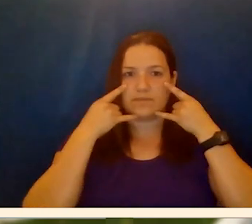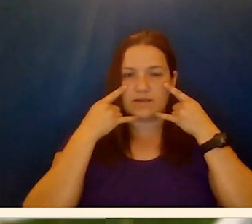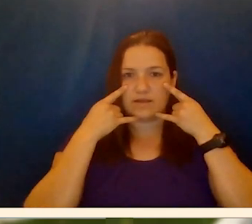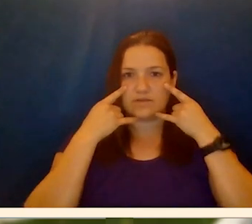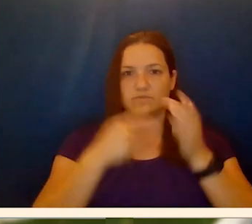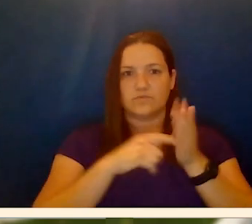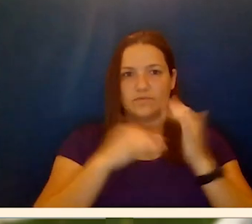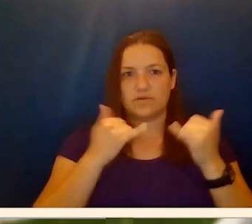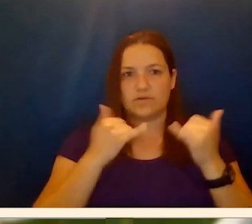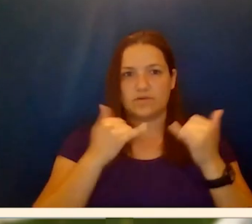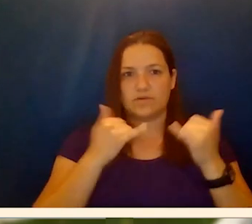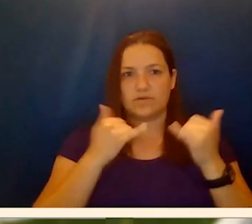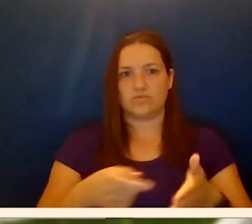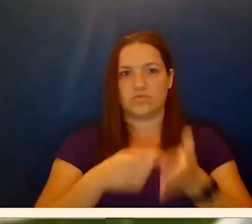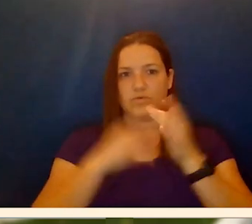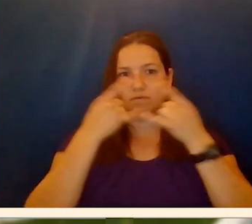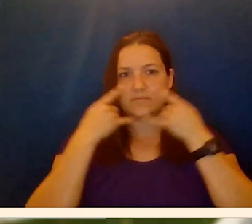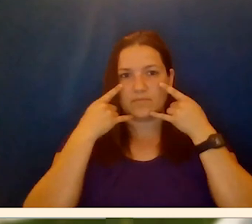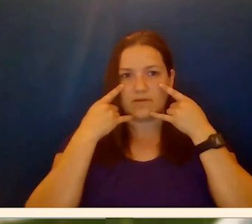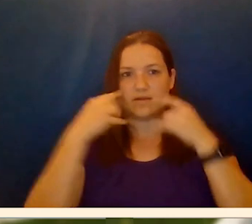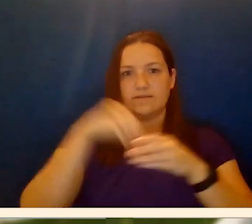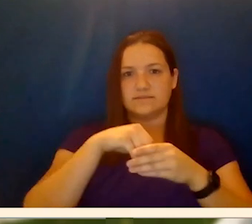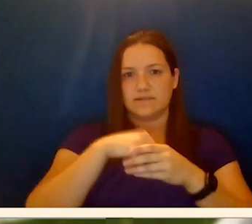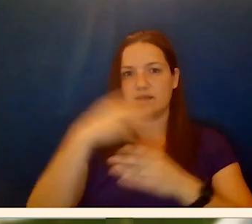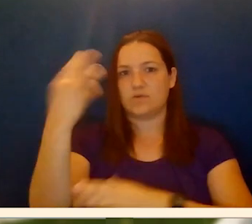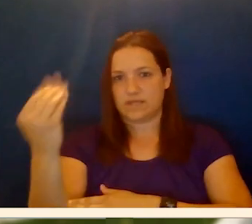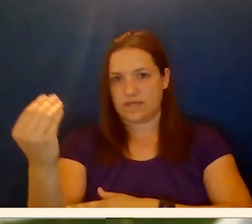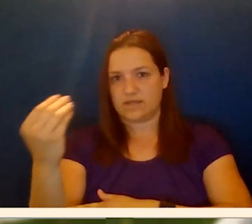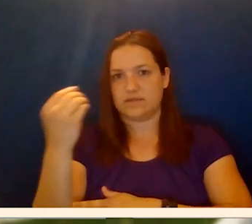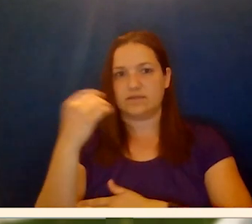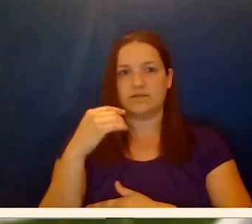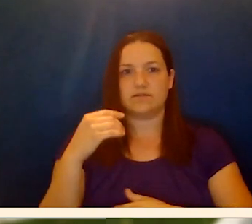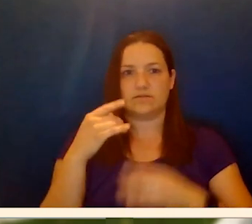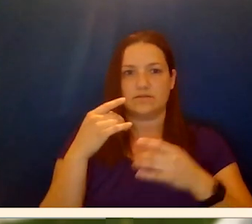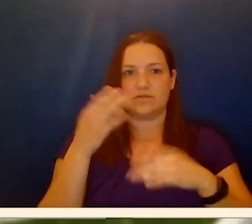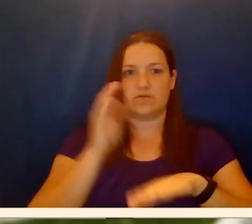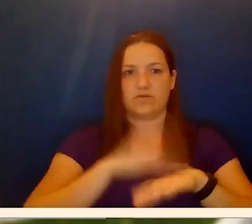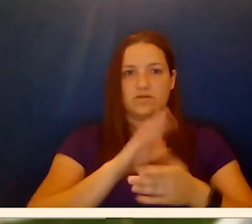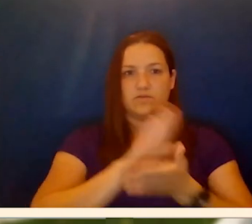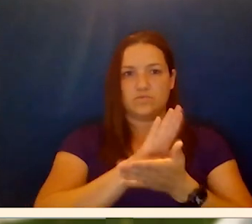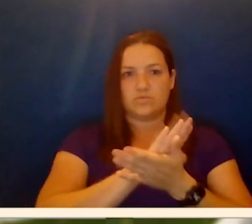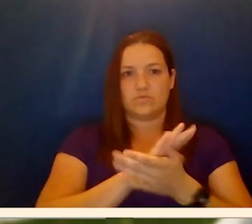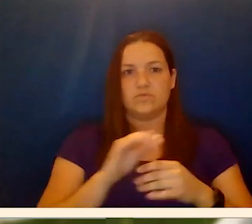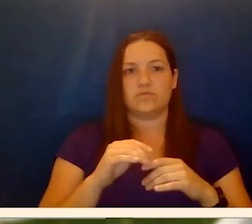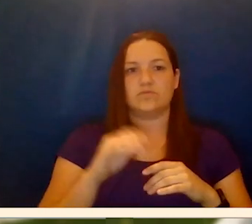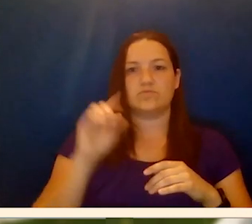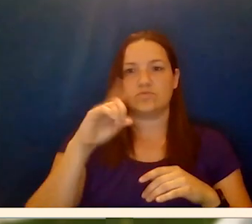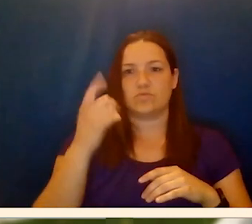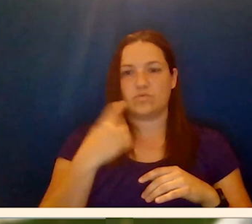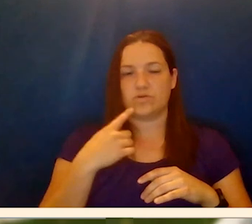masks both inside and outside at school sites. And so the question was, did Cahuilla Health